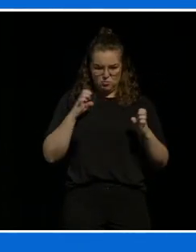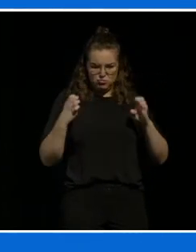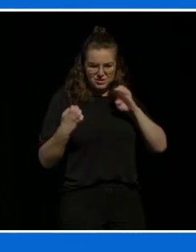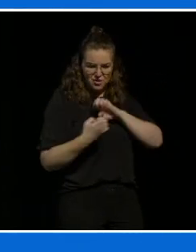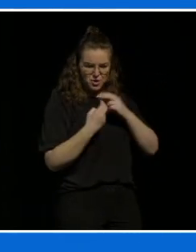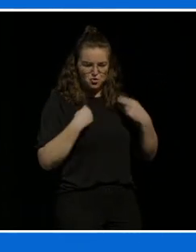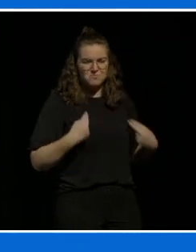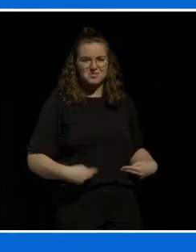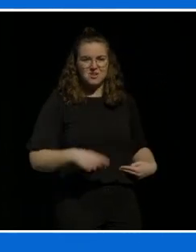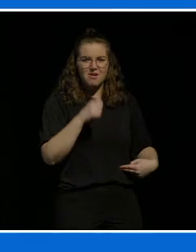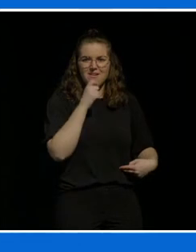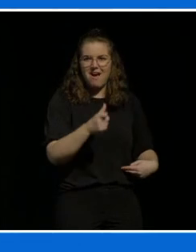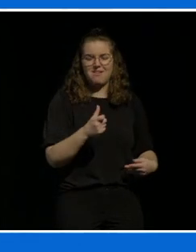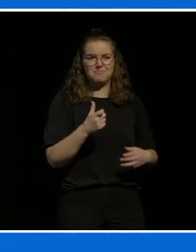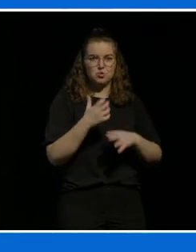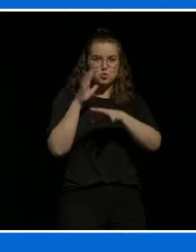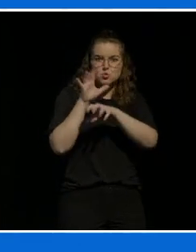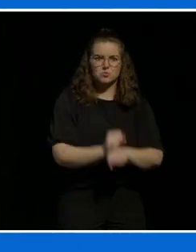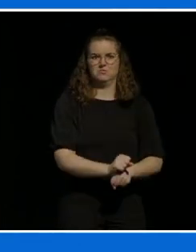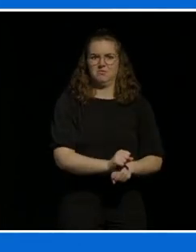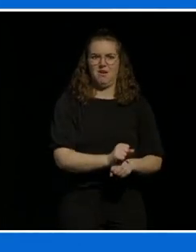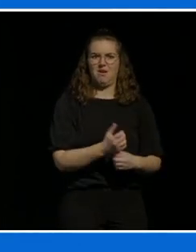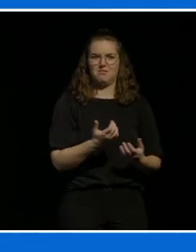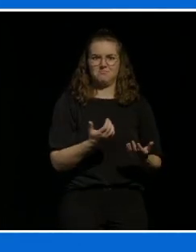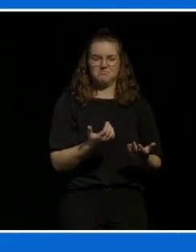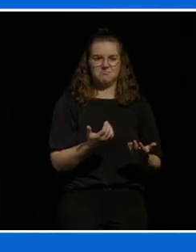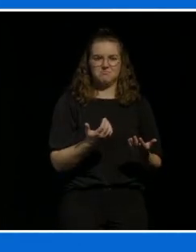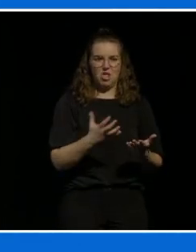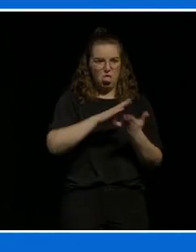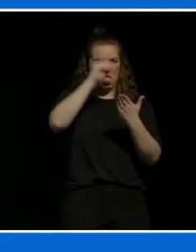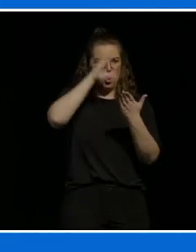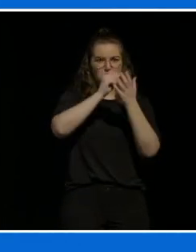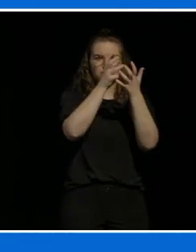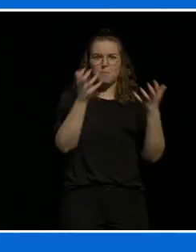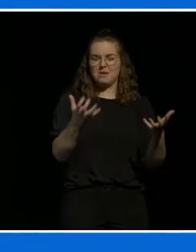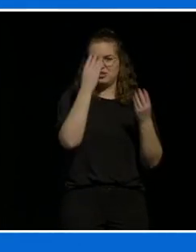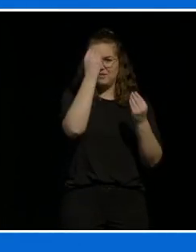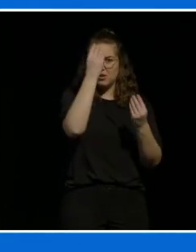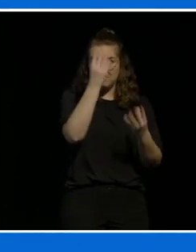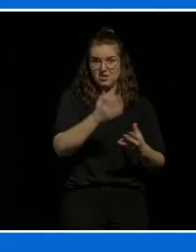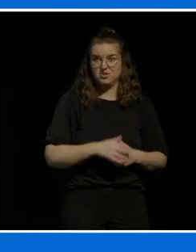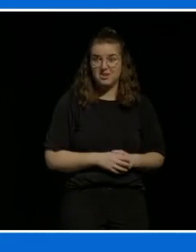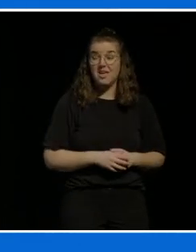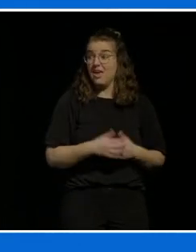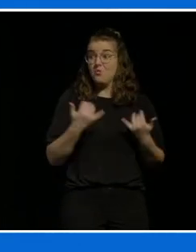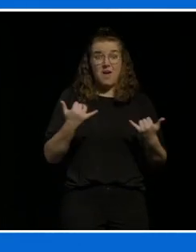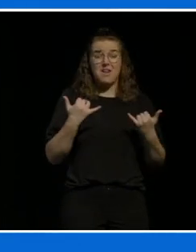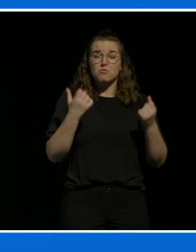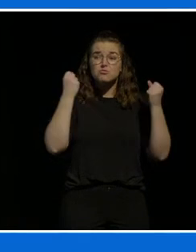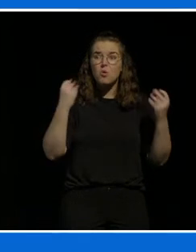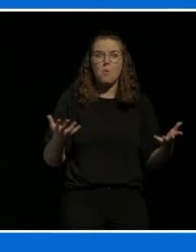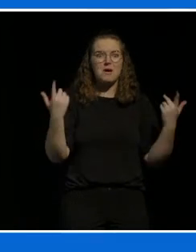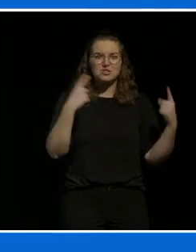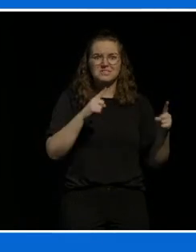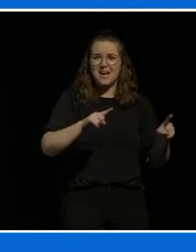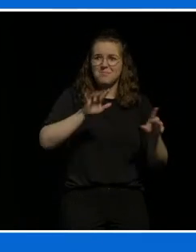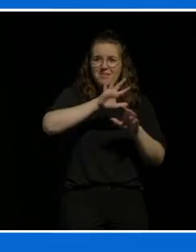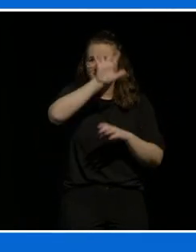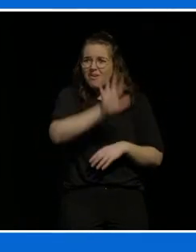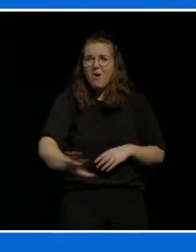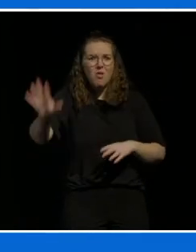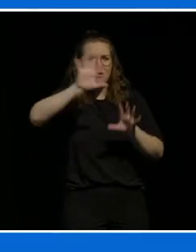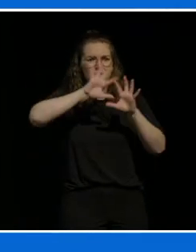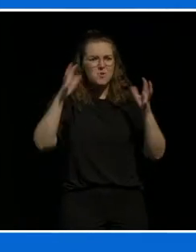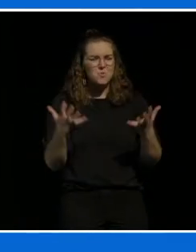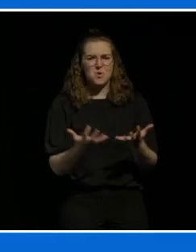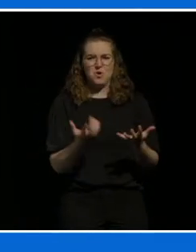not taken in this much information, specifically in a time with so much happening across the world. So